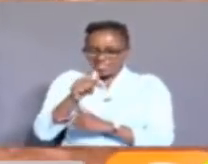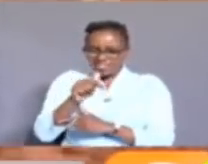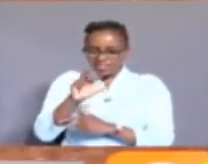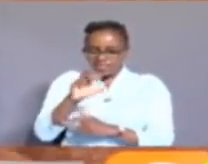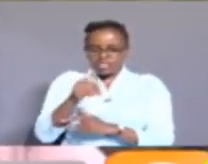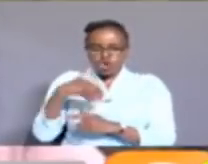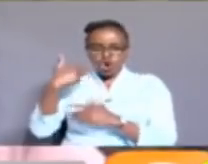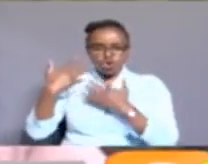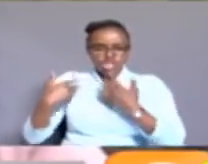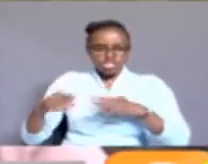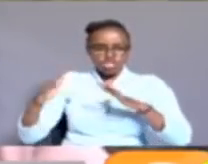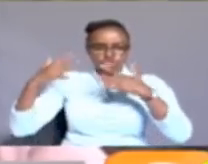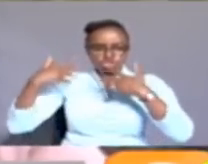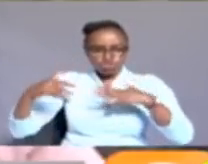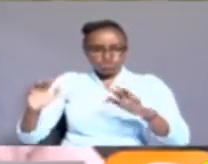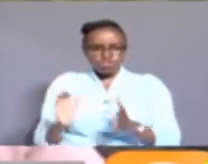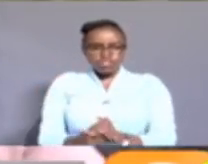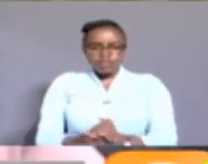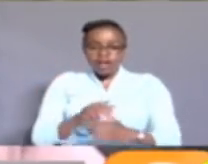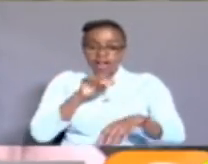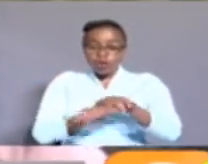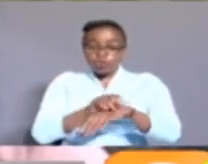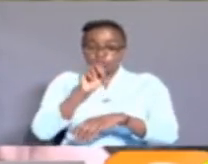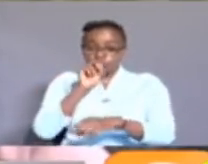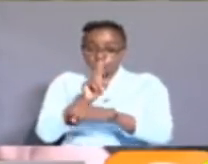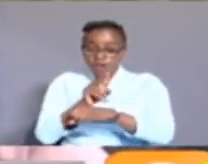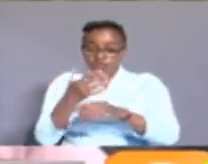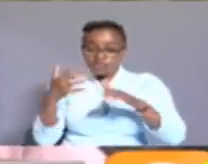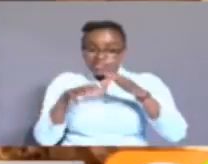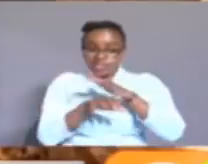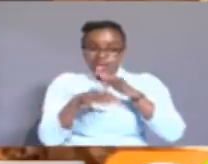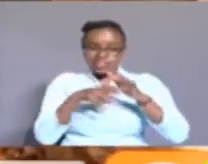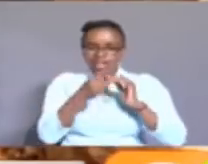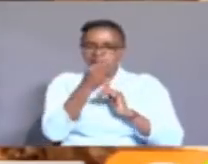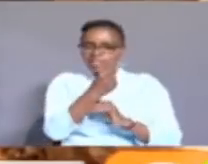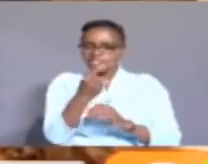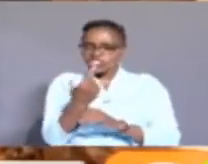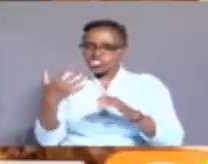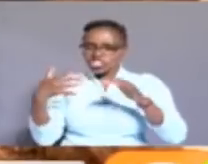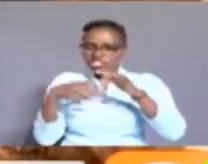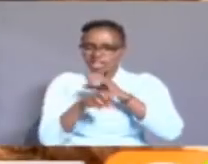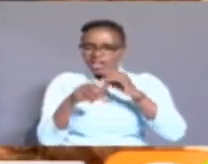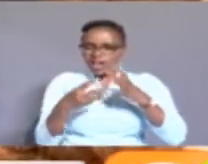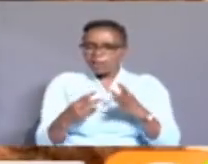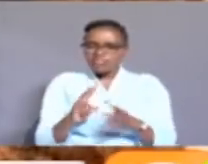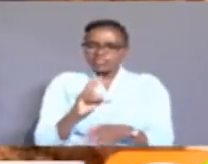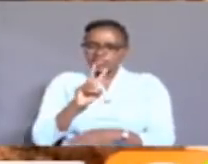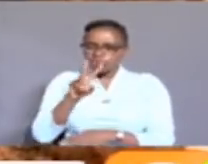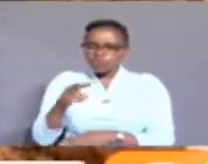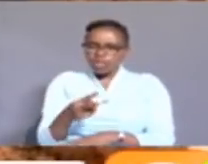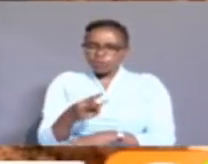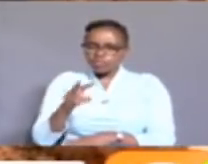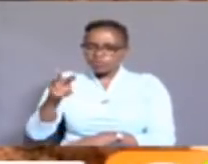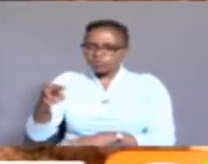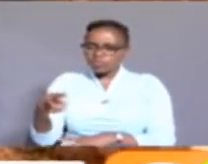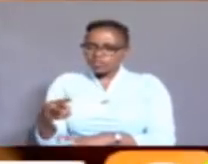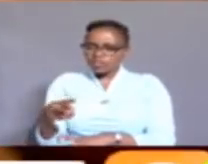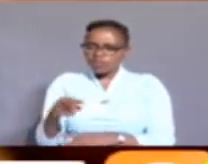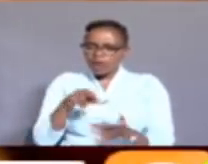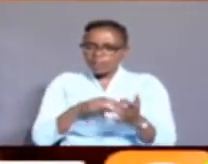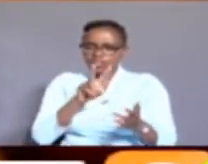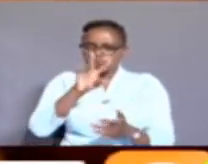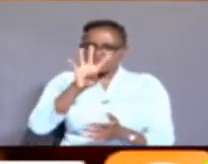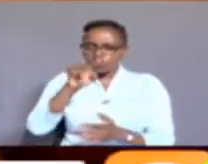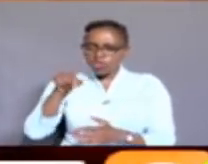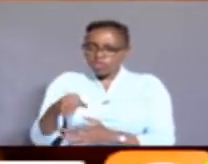loss. Actually, I got 12 bags. Each bag was going for around 2,000. That is